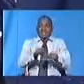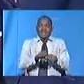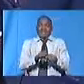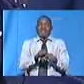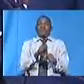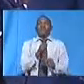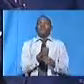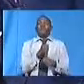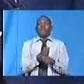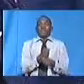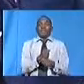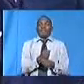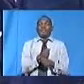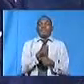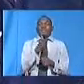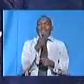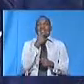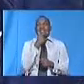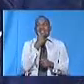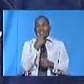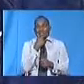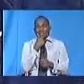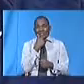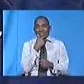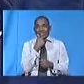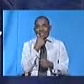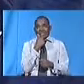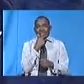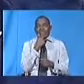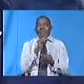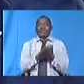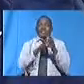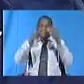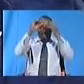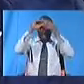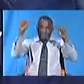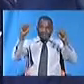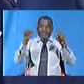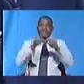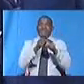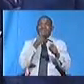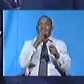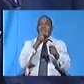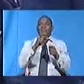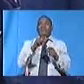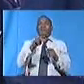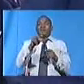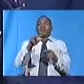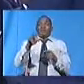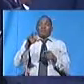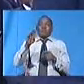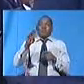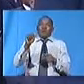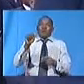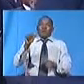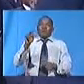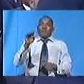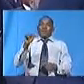the president of this country and the second petitioner the vice president of this country.